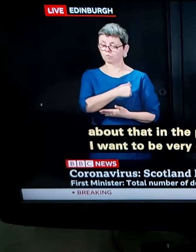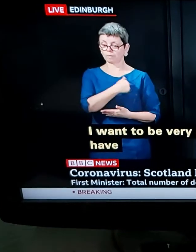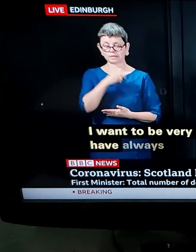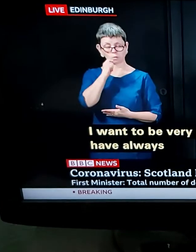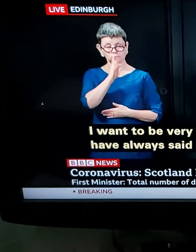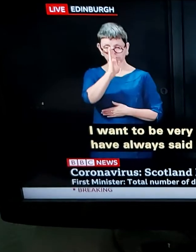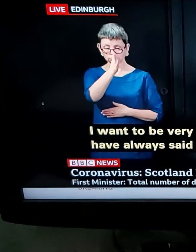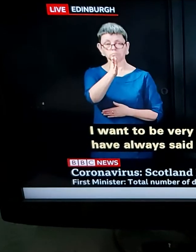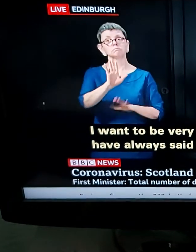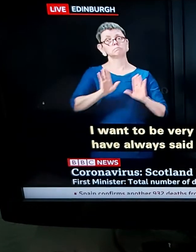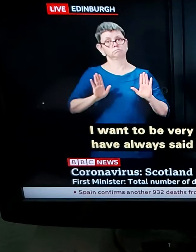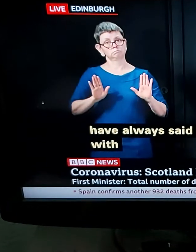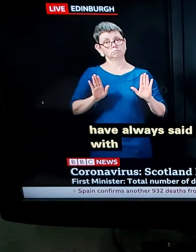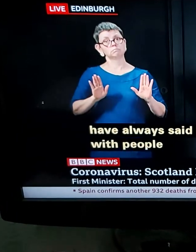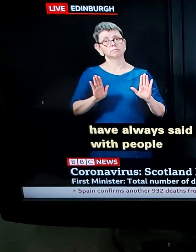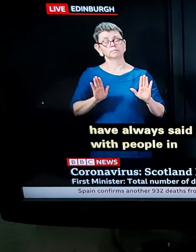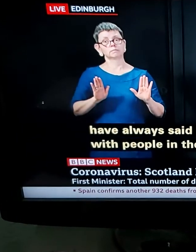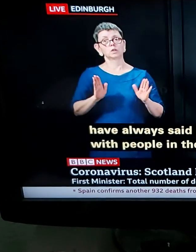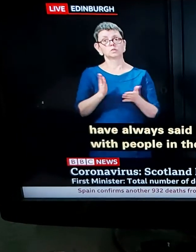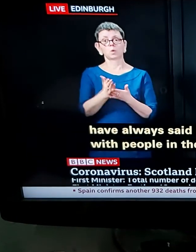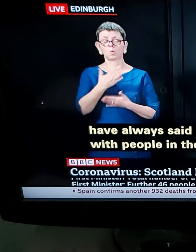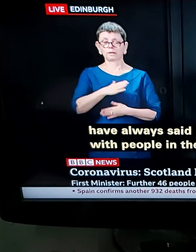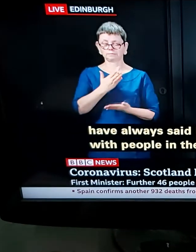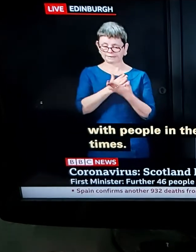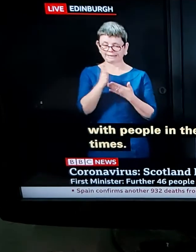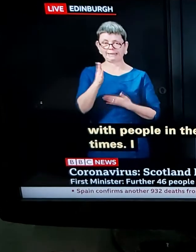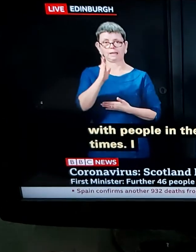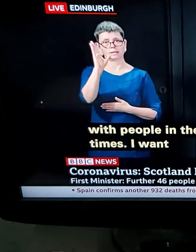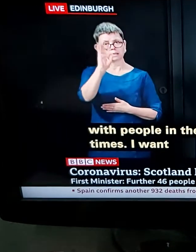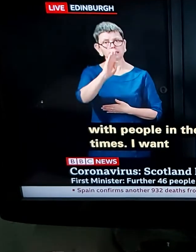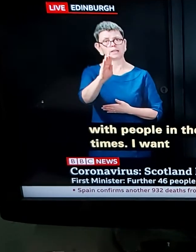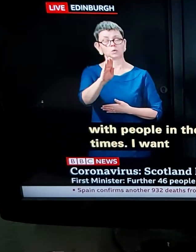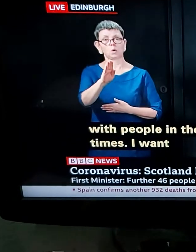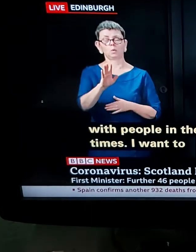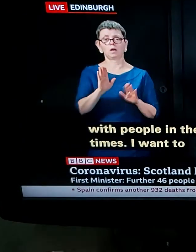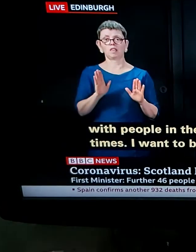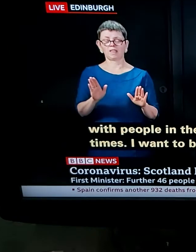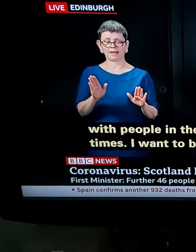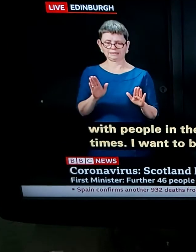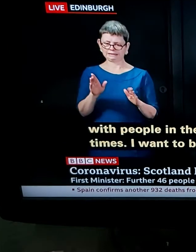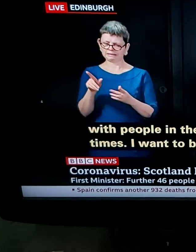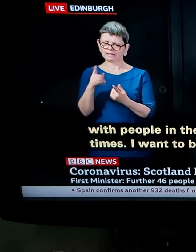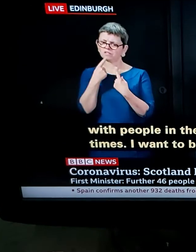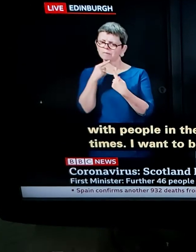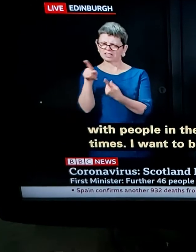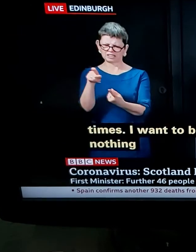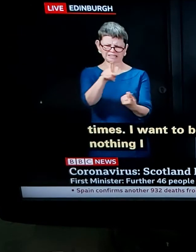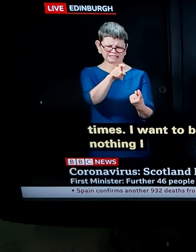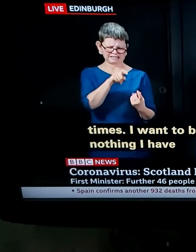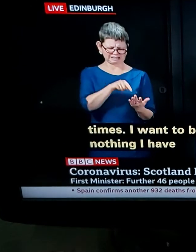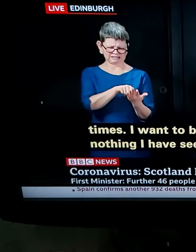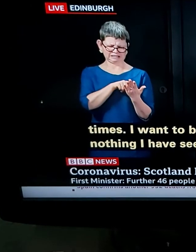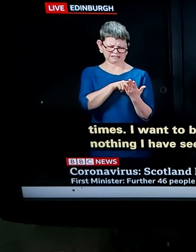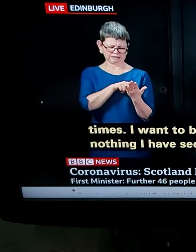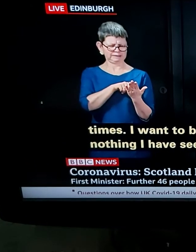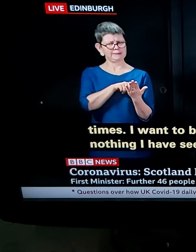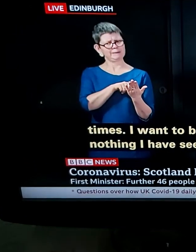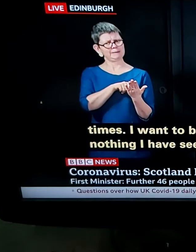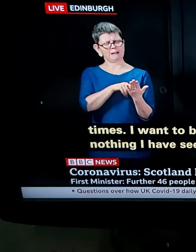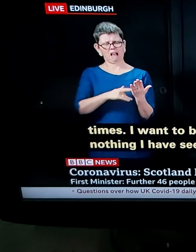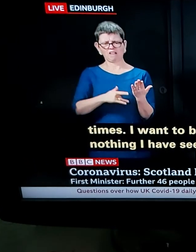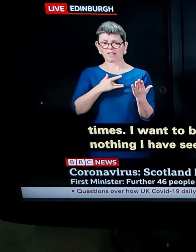difficult times. I want to be very clear that nothing I have seen gives me any basis whatsoever